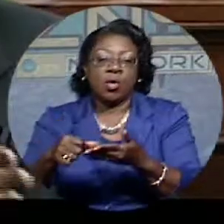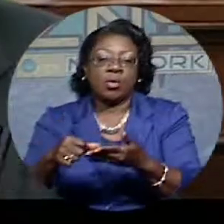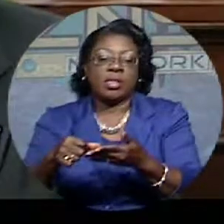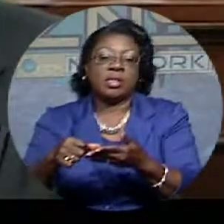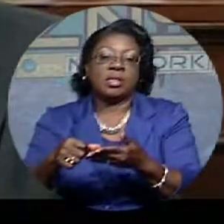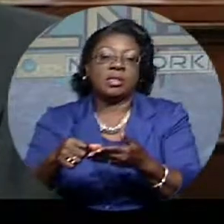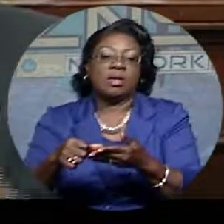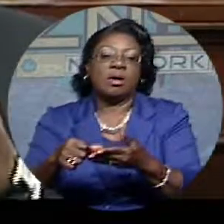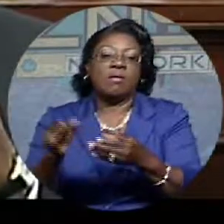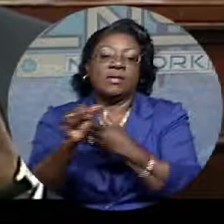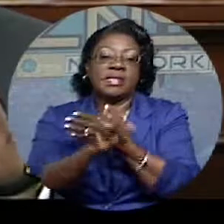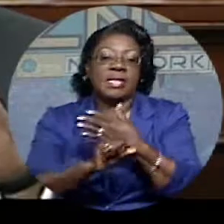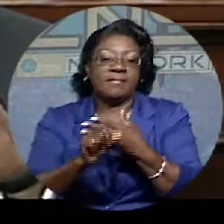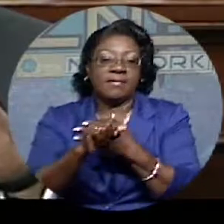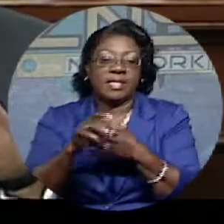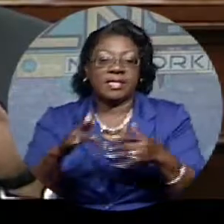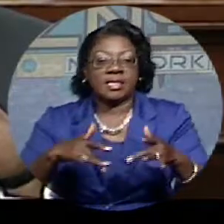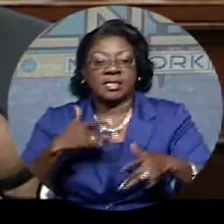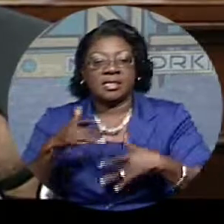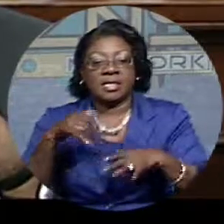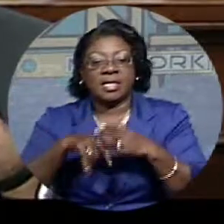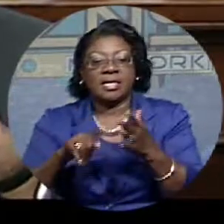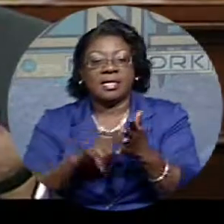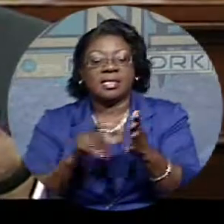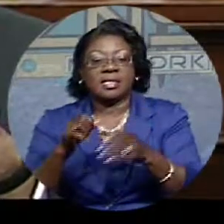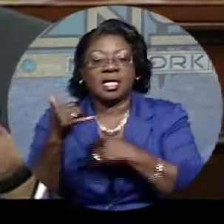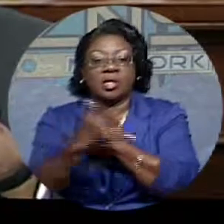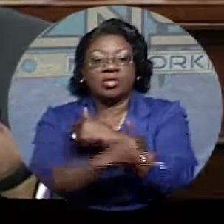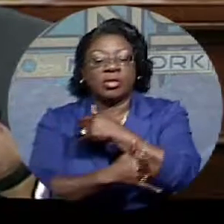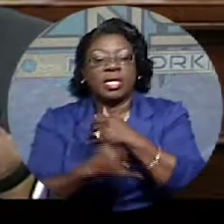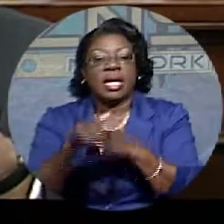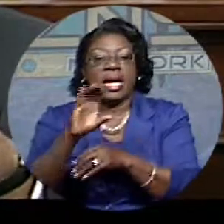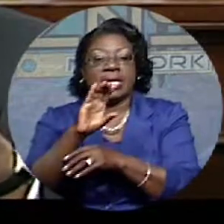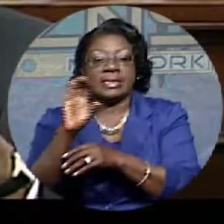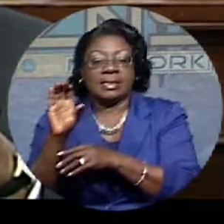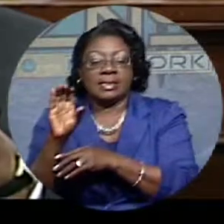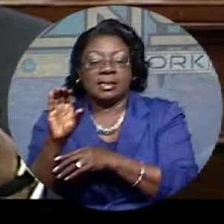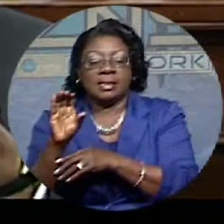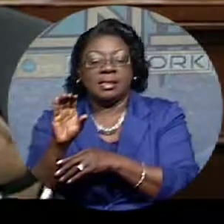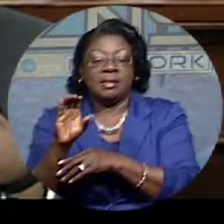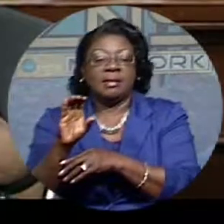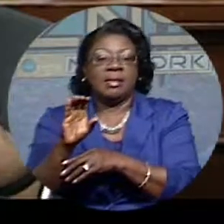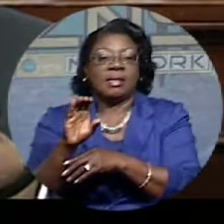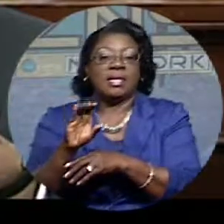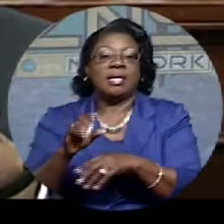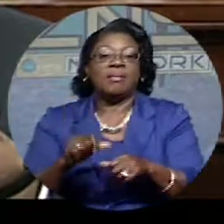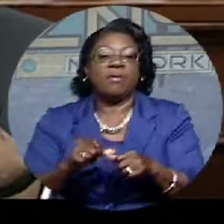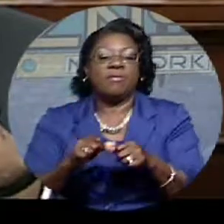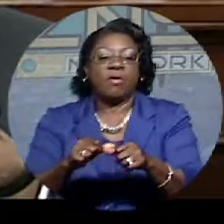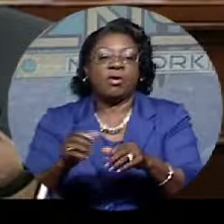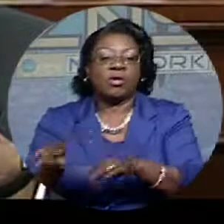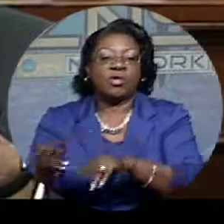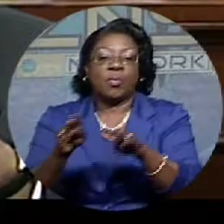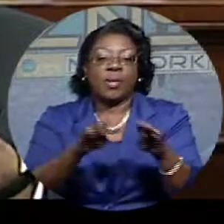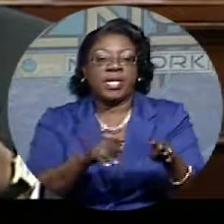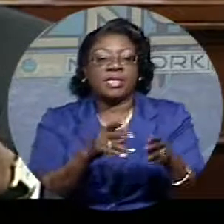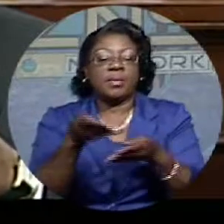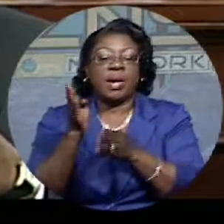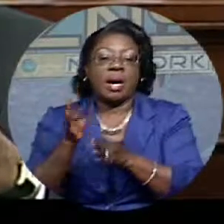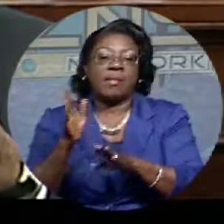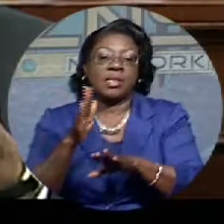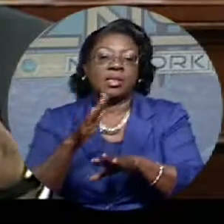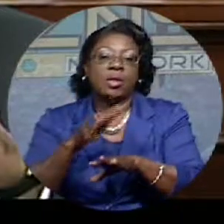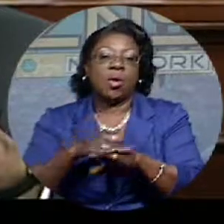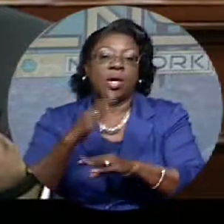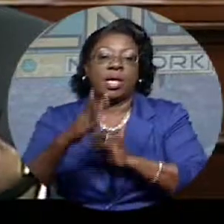significant safety concerns in this country. And C, ICAO could be forced to place the Bahamas on